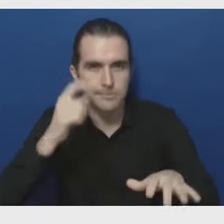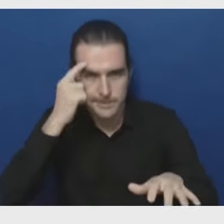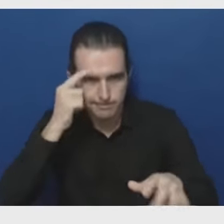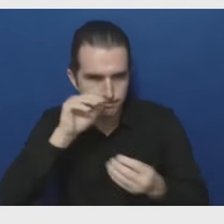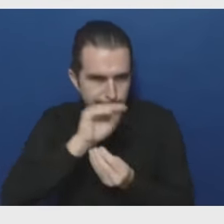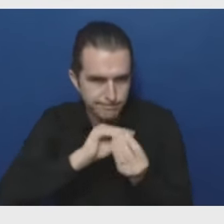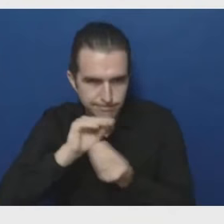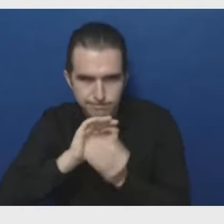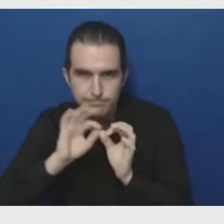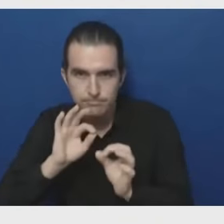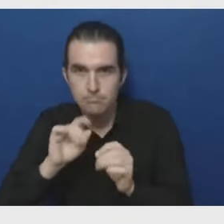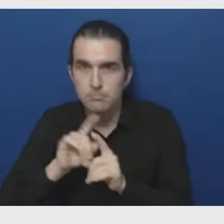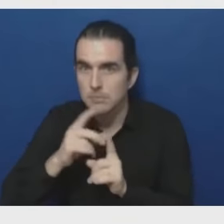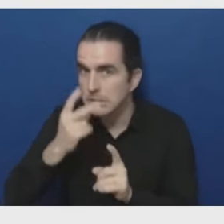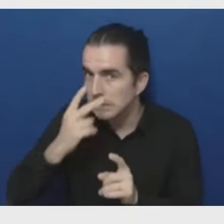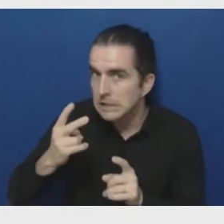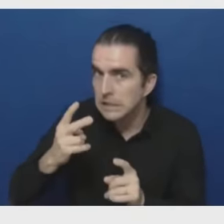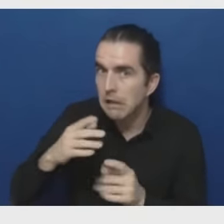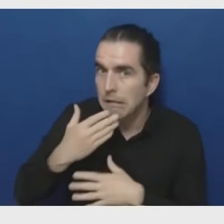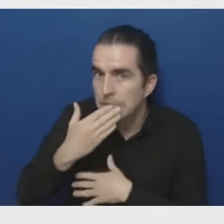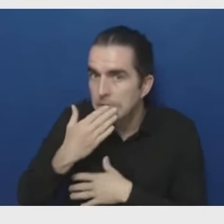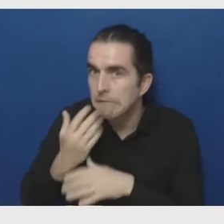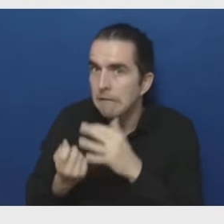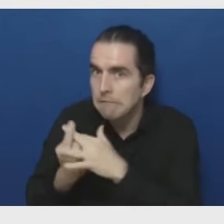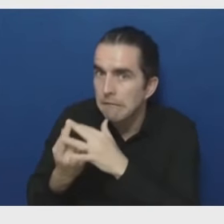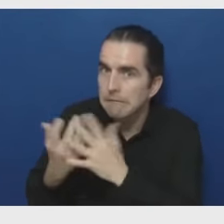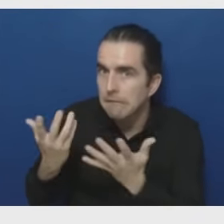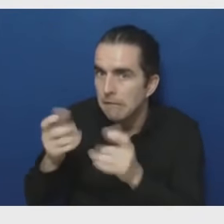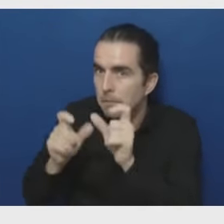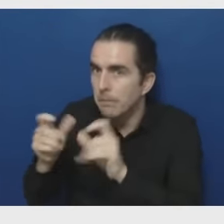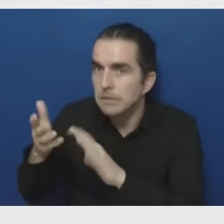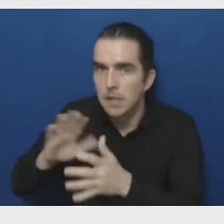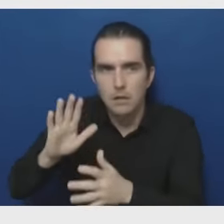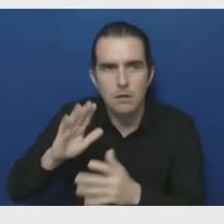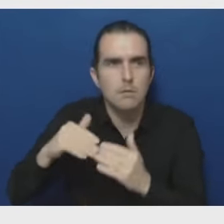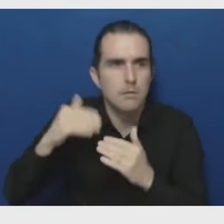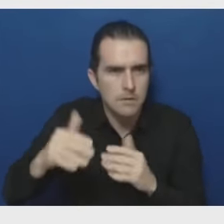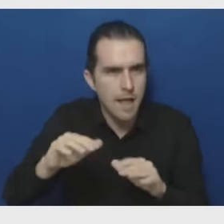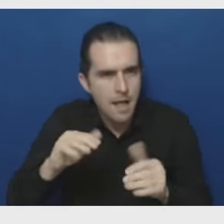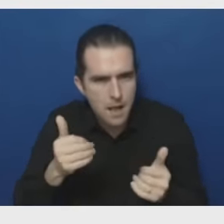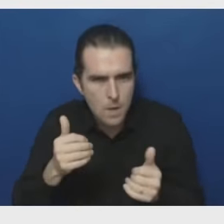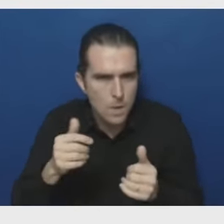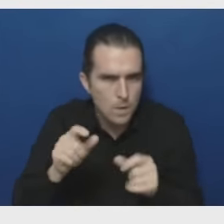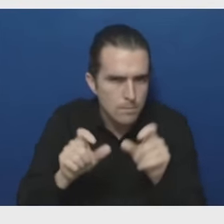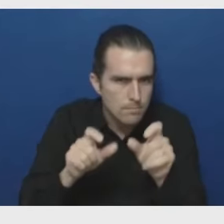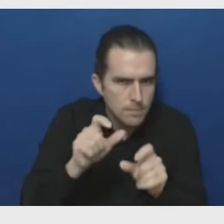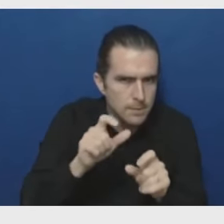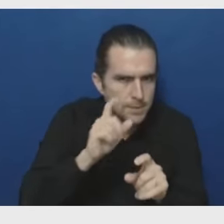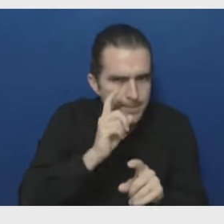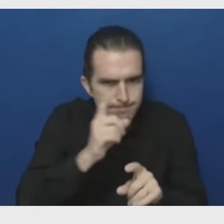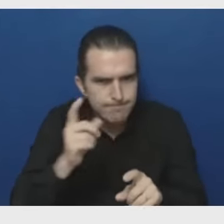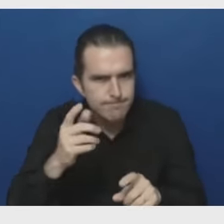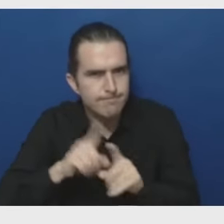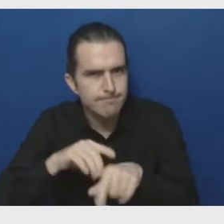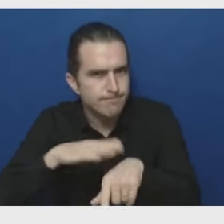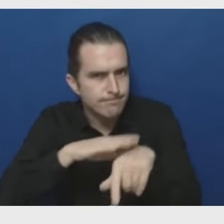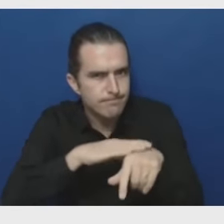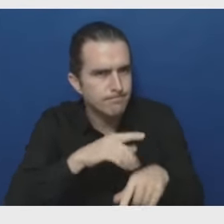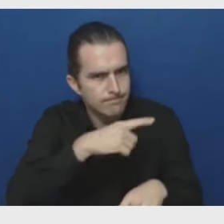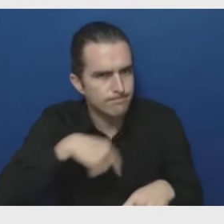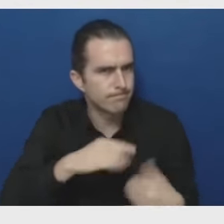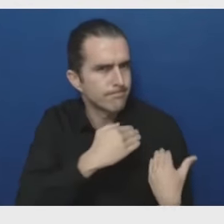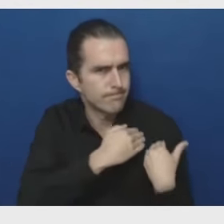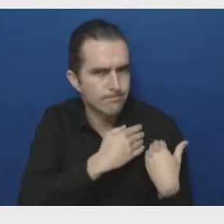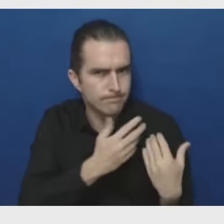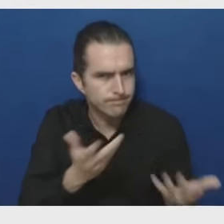whatever the type of democracy, if it's a work in progress or it's struggling, whatever the type of democracy, representatives are there. And we need to take those issues